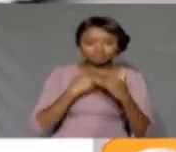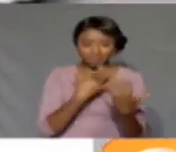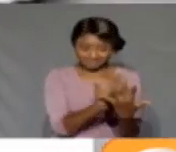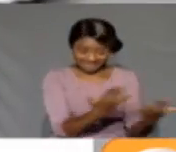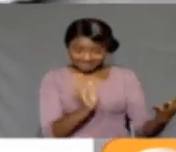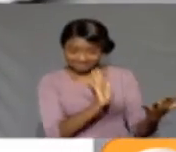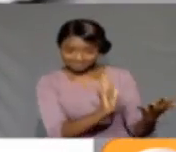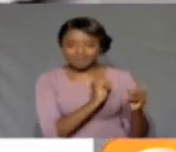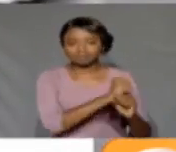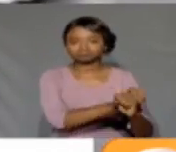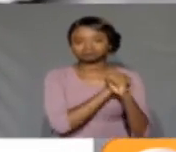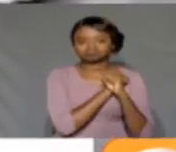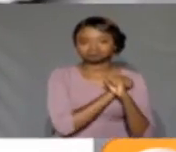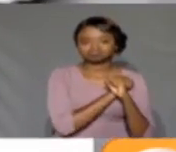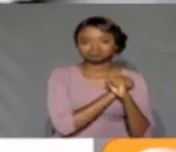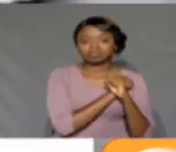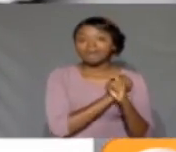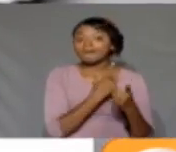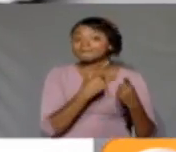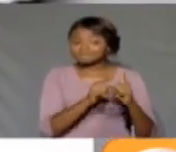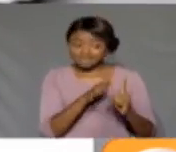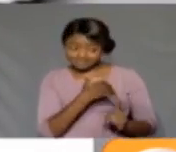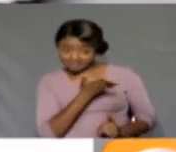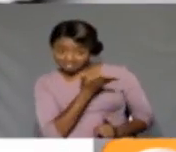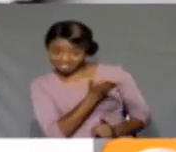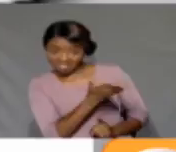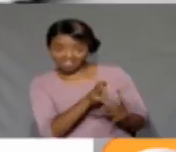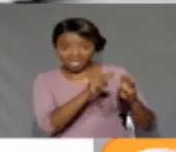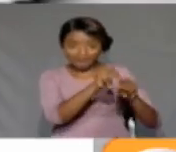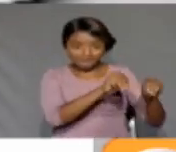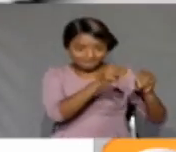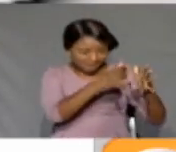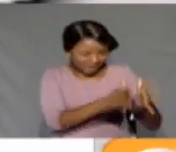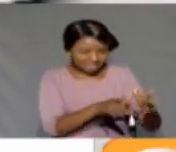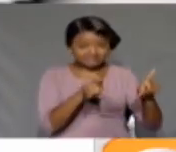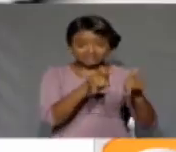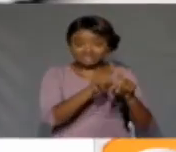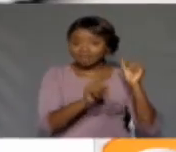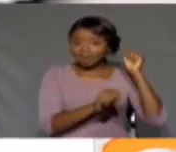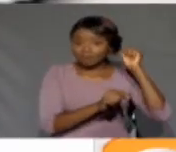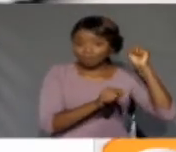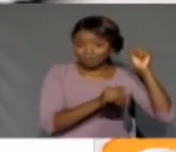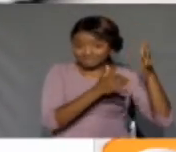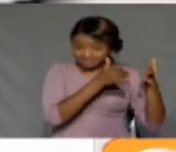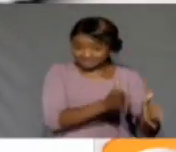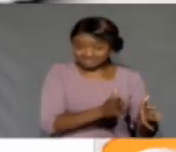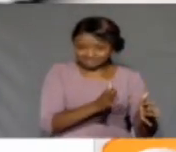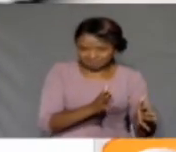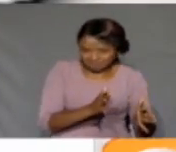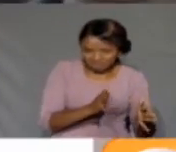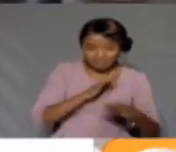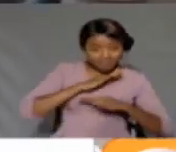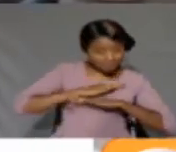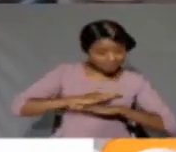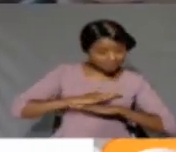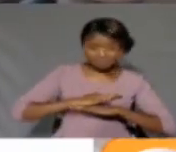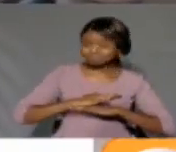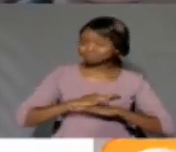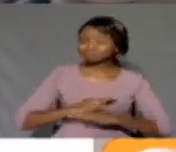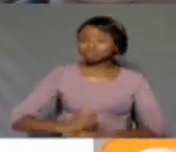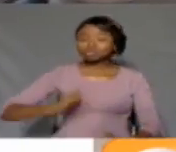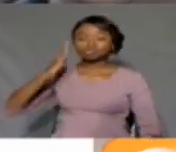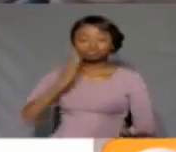and operations. But the management of the miller and local political leaders would hear none of this. This is